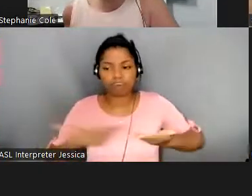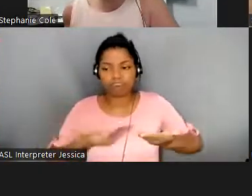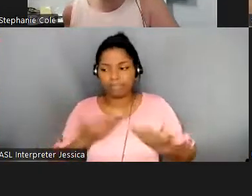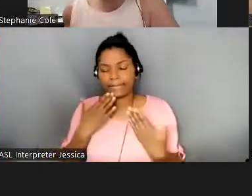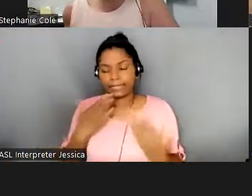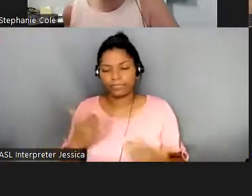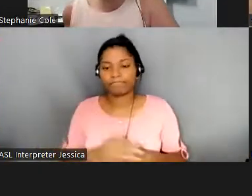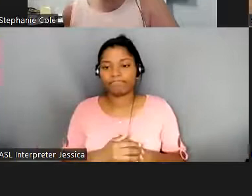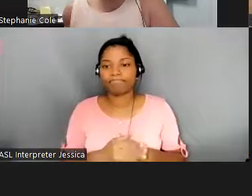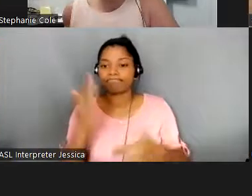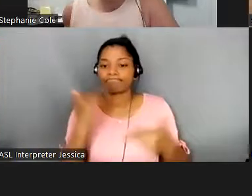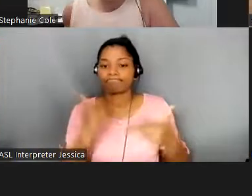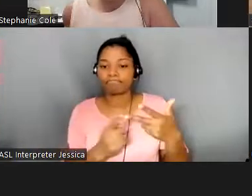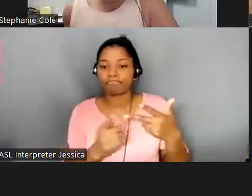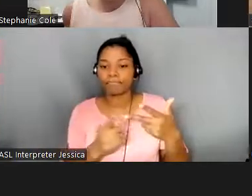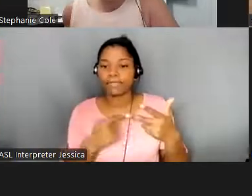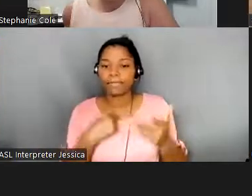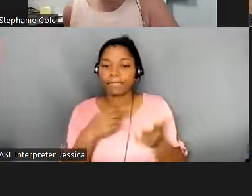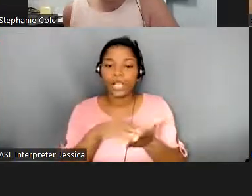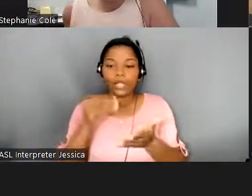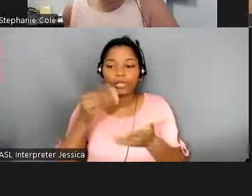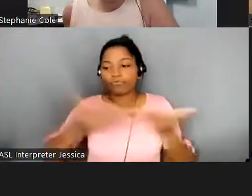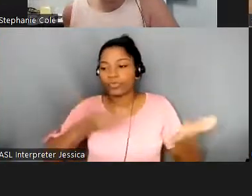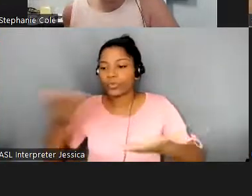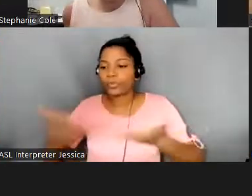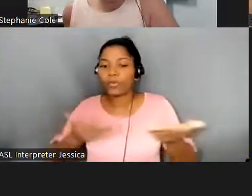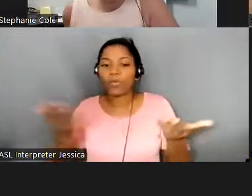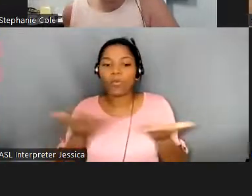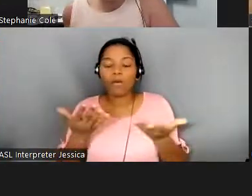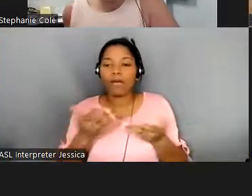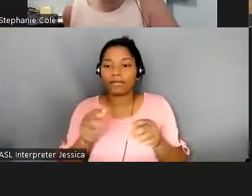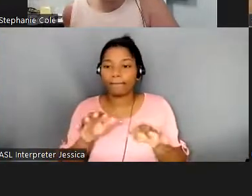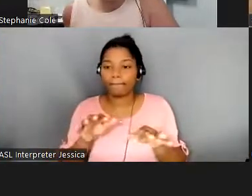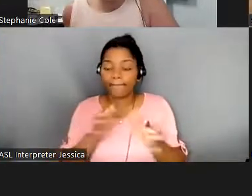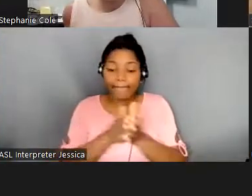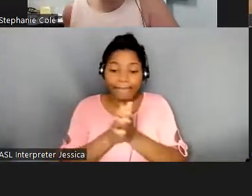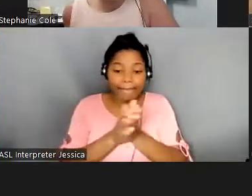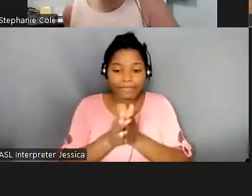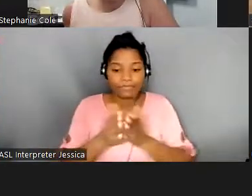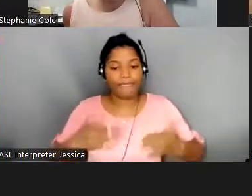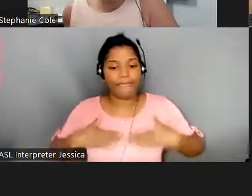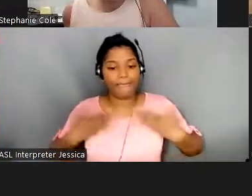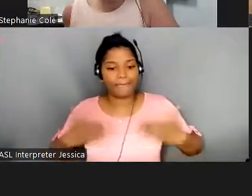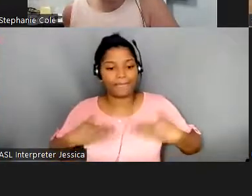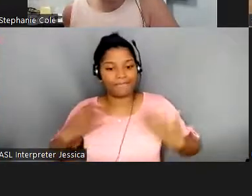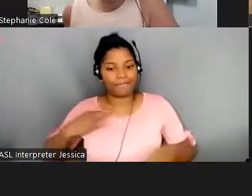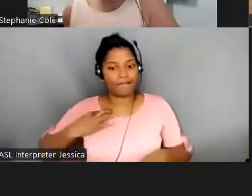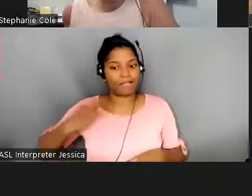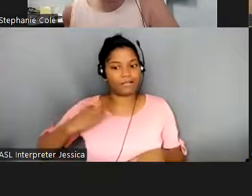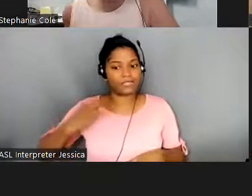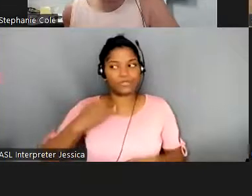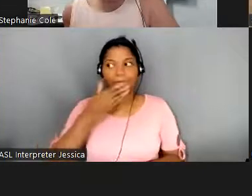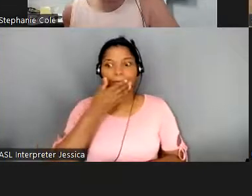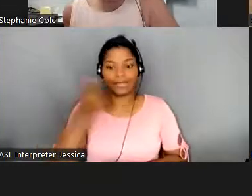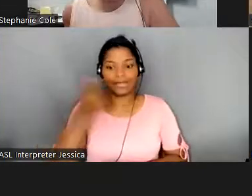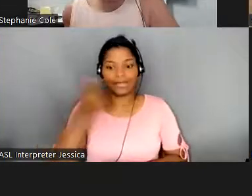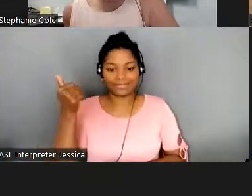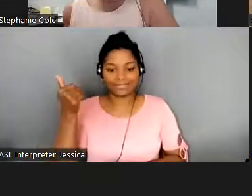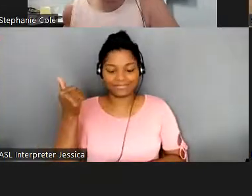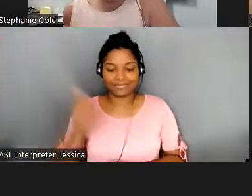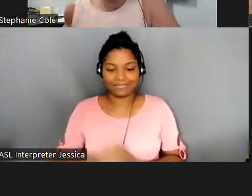And then what I learned about recruitment is engaged, happy volunteers are your best recruiters for your program.